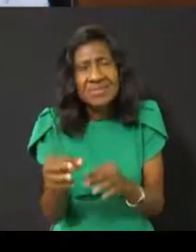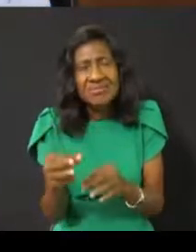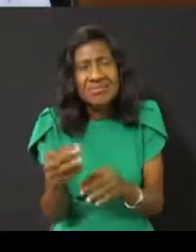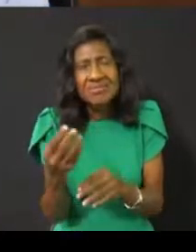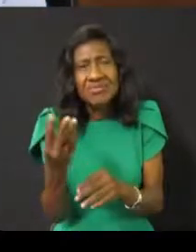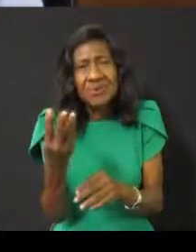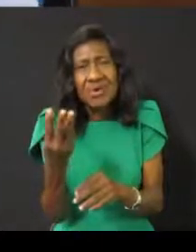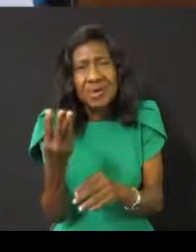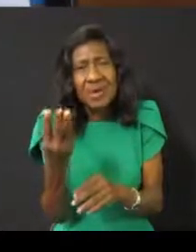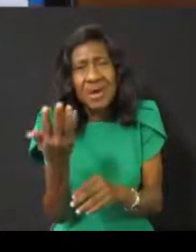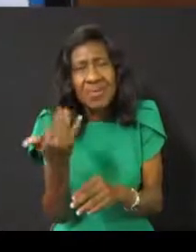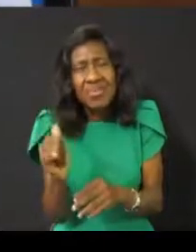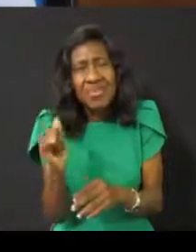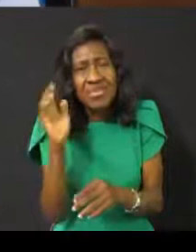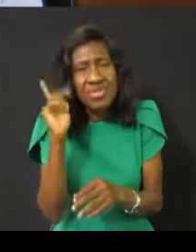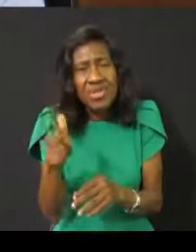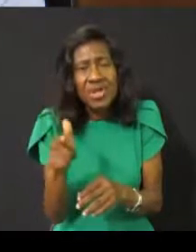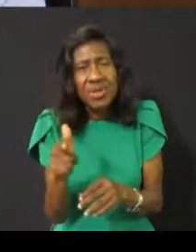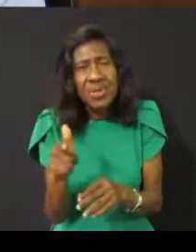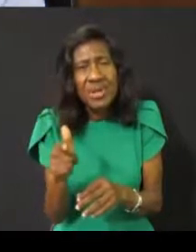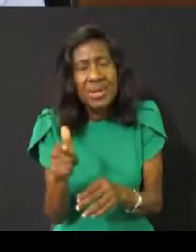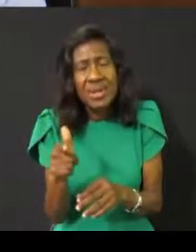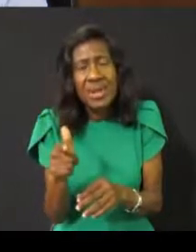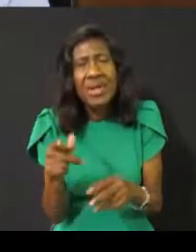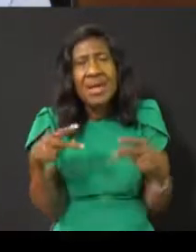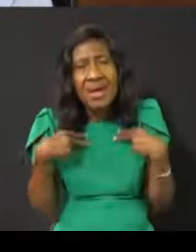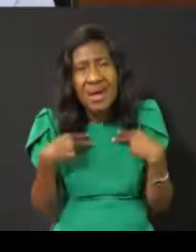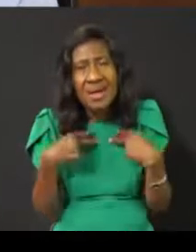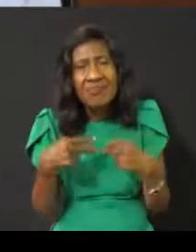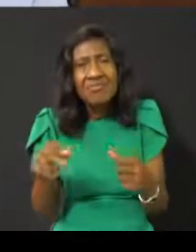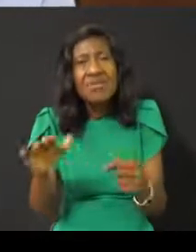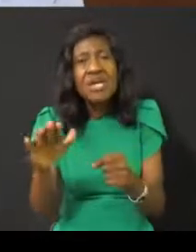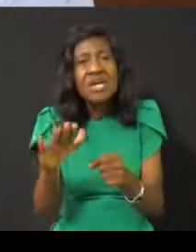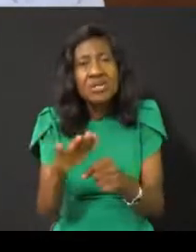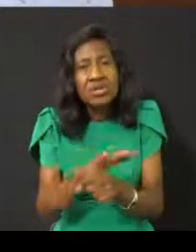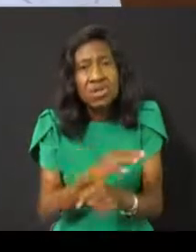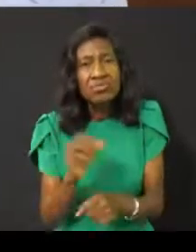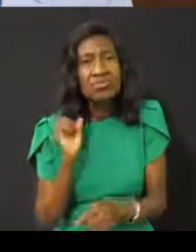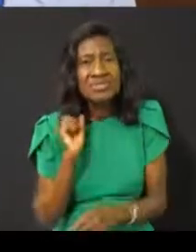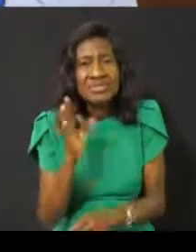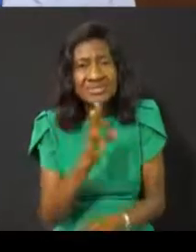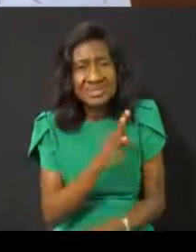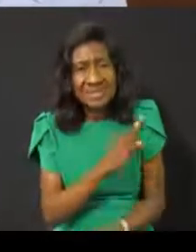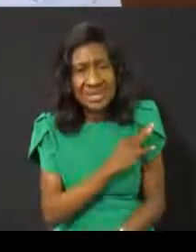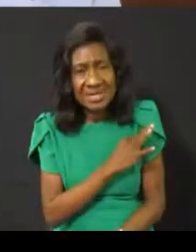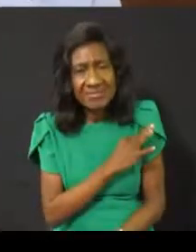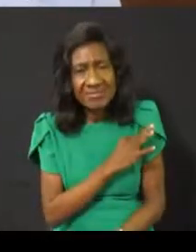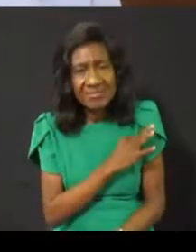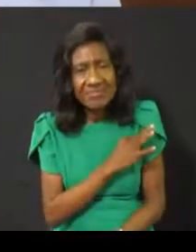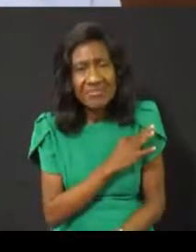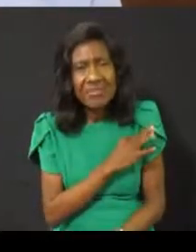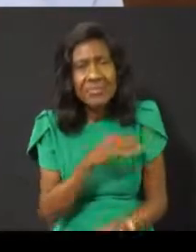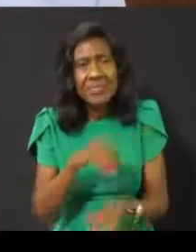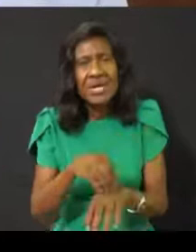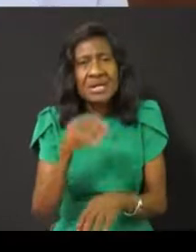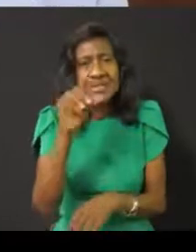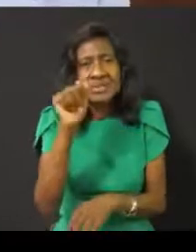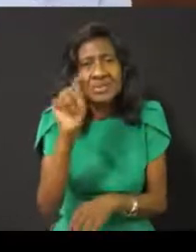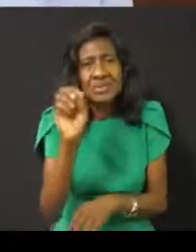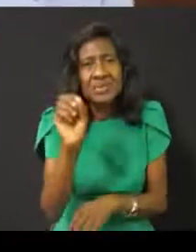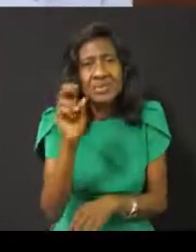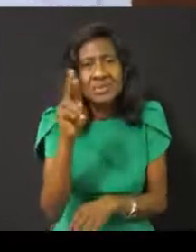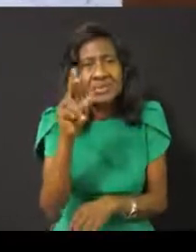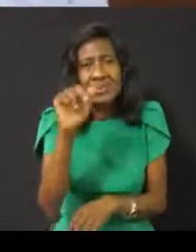tourism industry. So staff resources at Department of Tourism or Travel Cayman. And I don't think we have Ms.